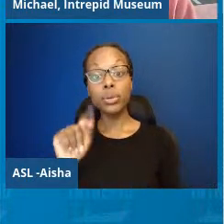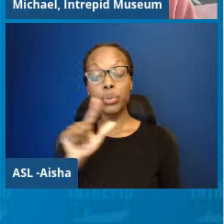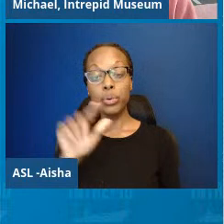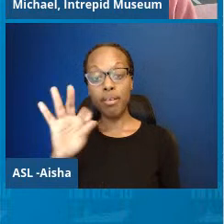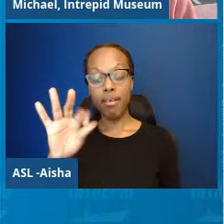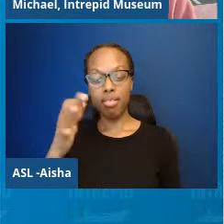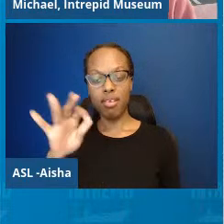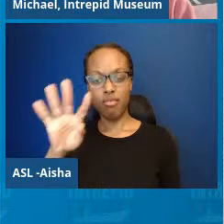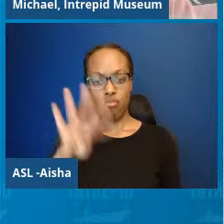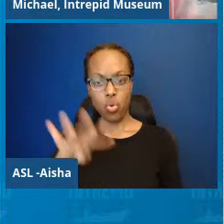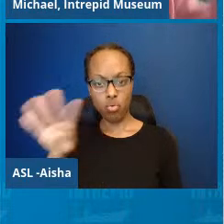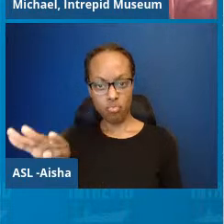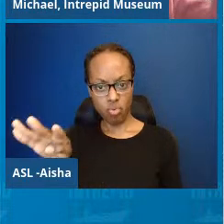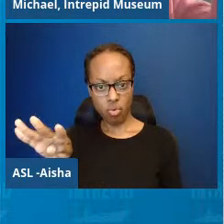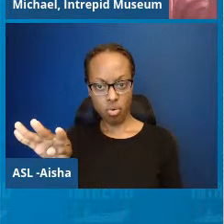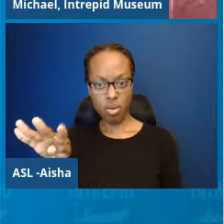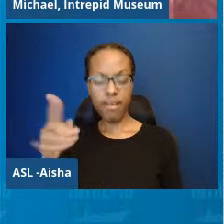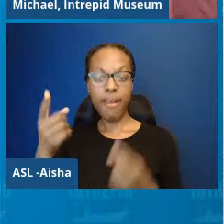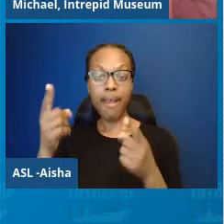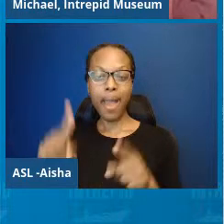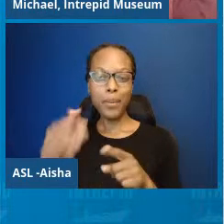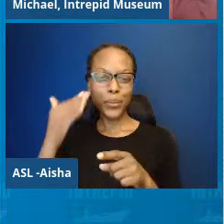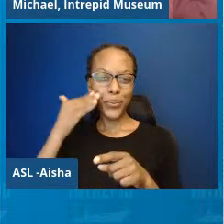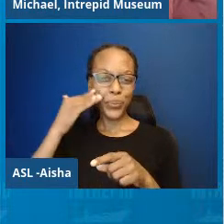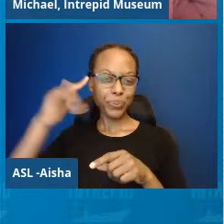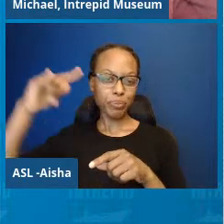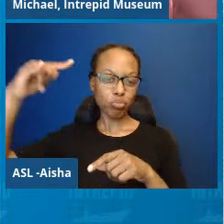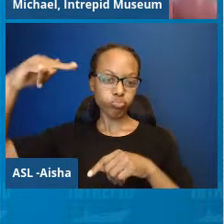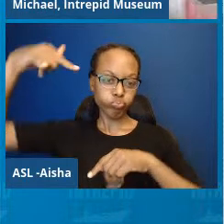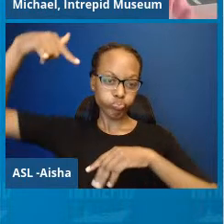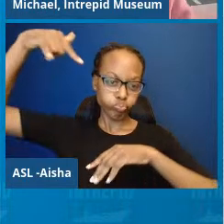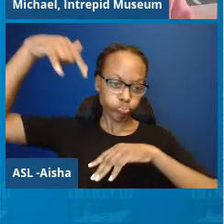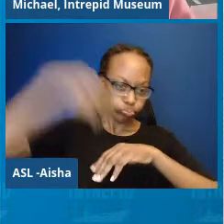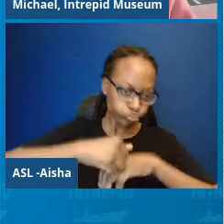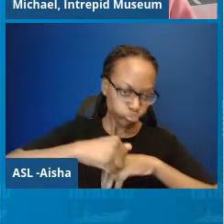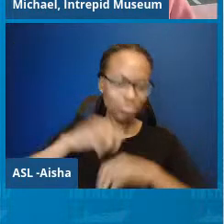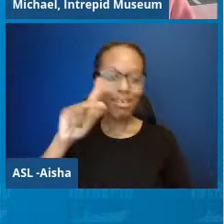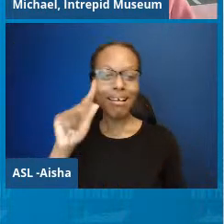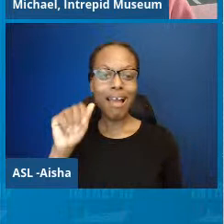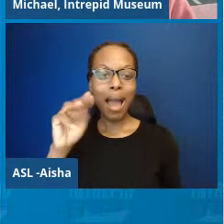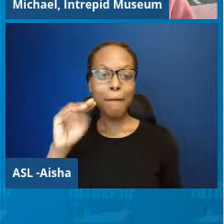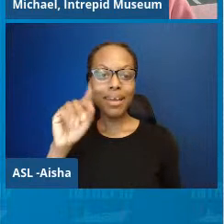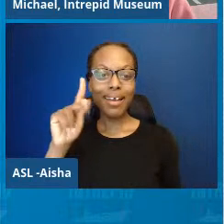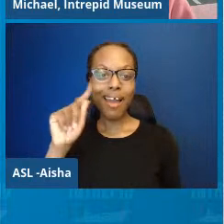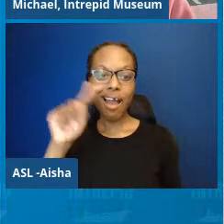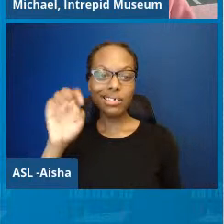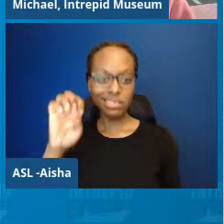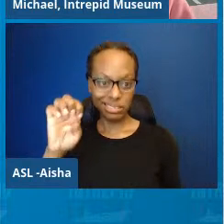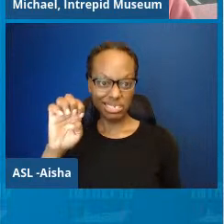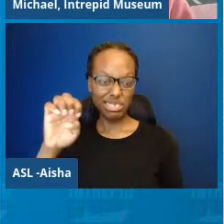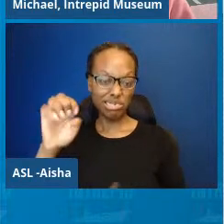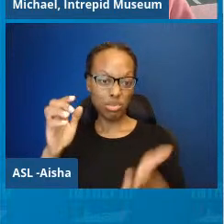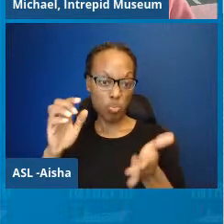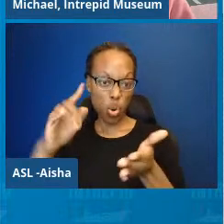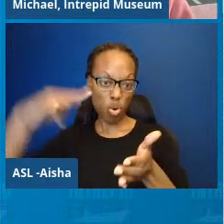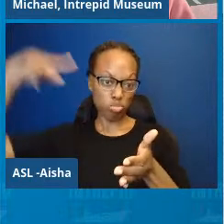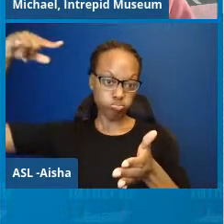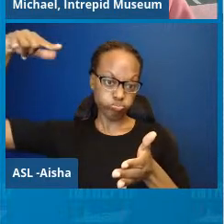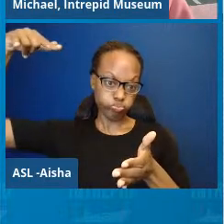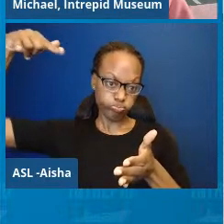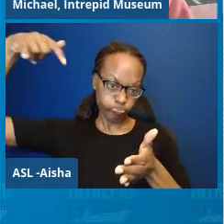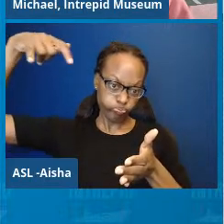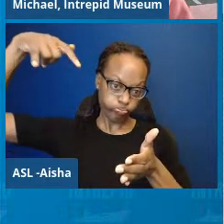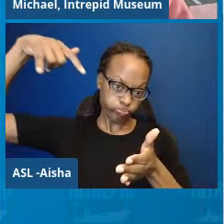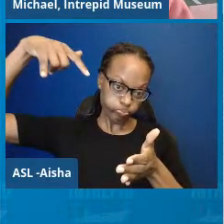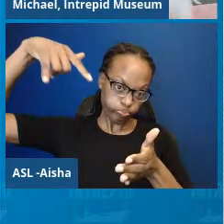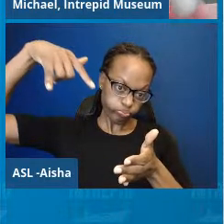1944, there was a kamikaze barreling down towards Intrepid. And what these men did,